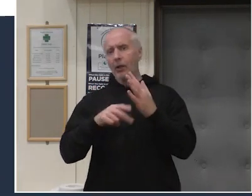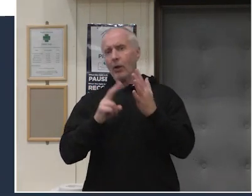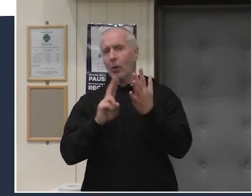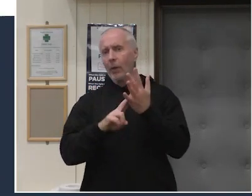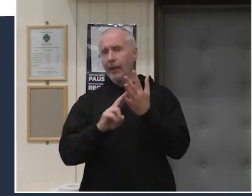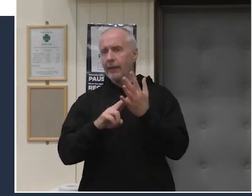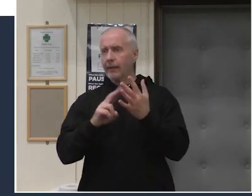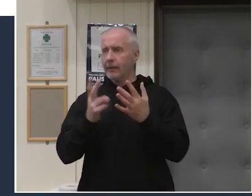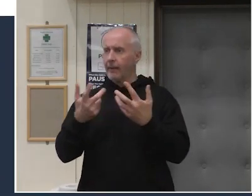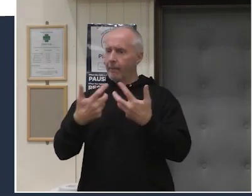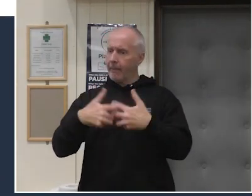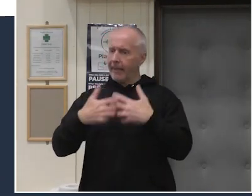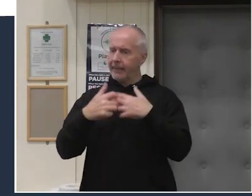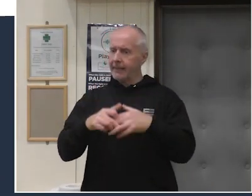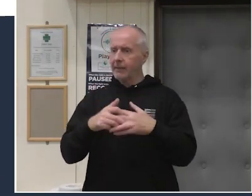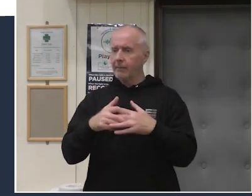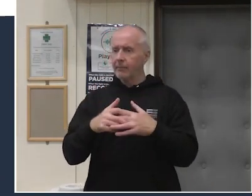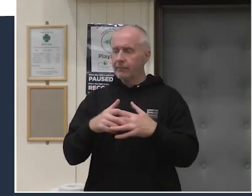CP.